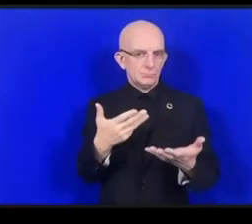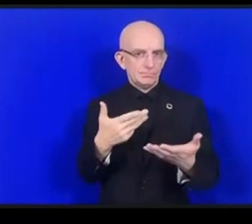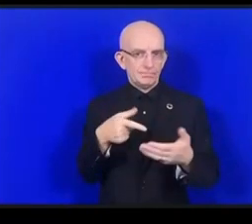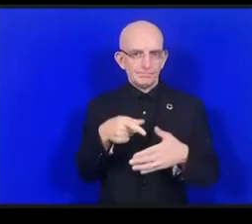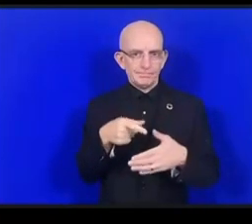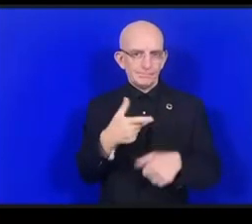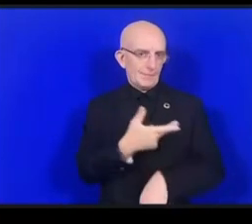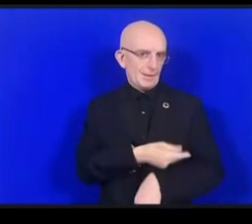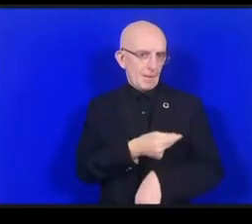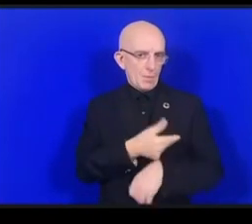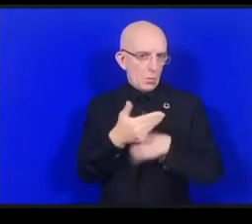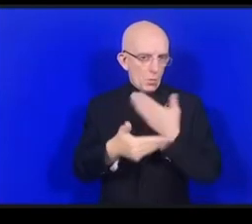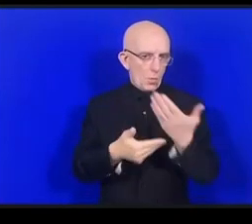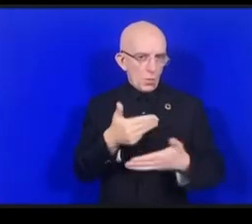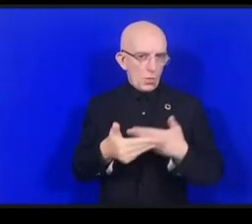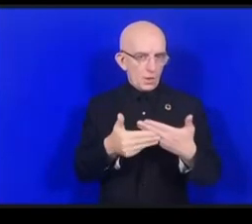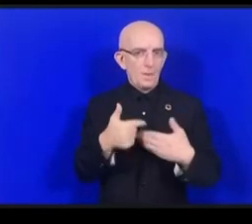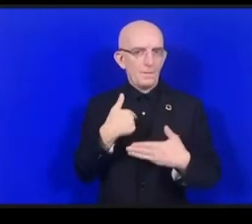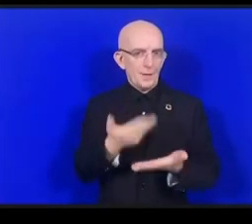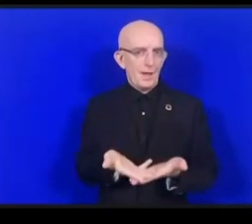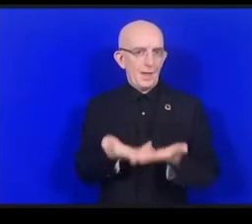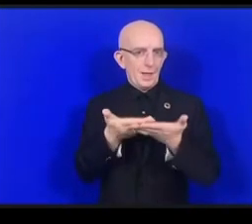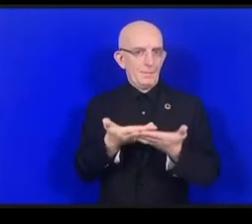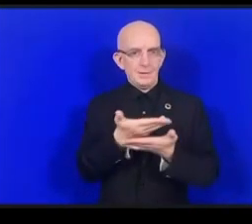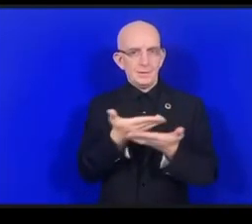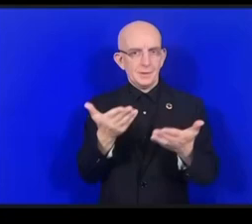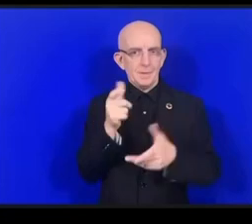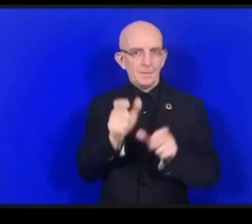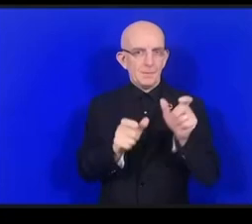the Osaka Cancer Expo in Japan.